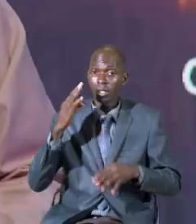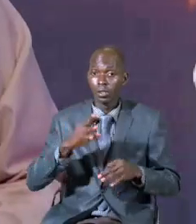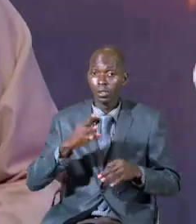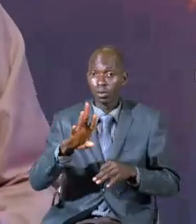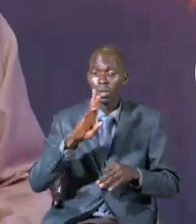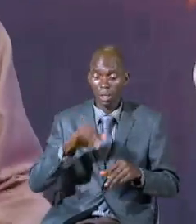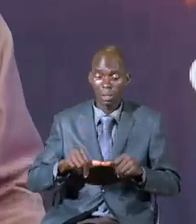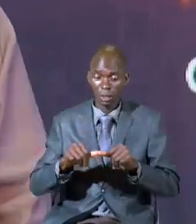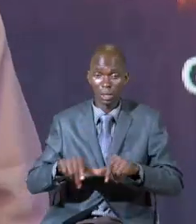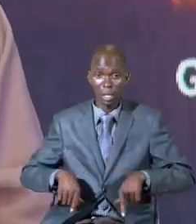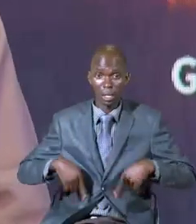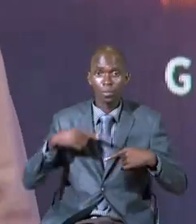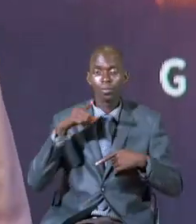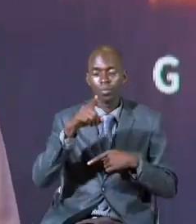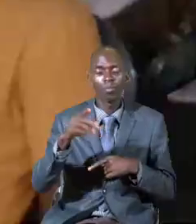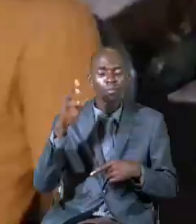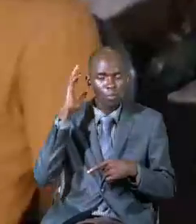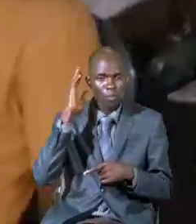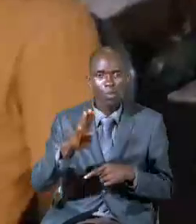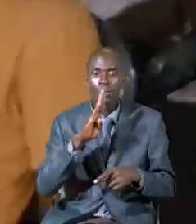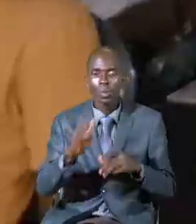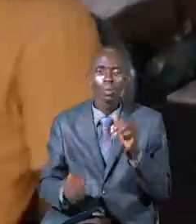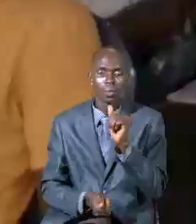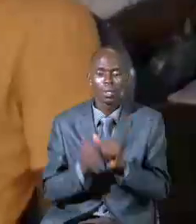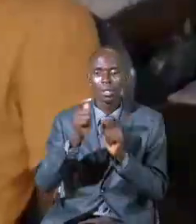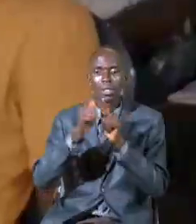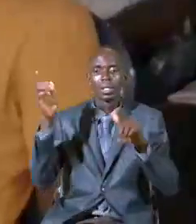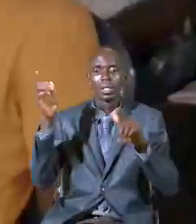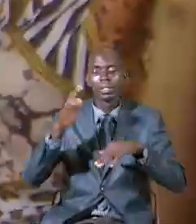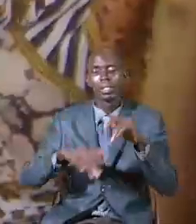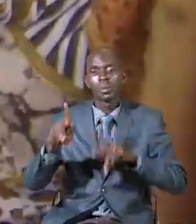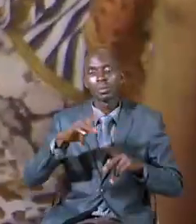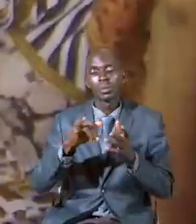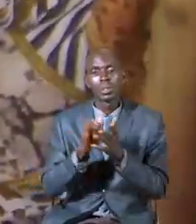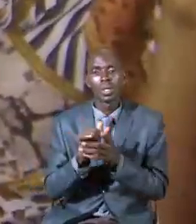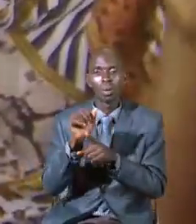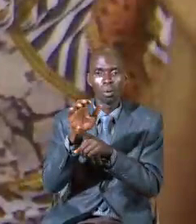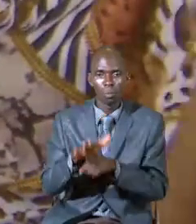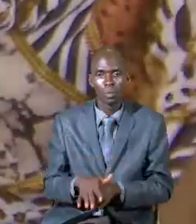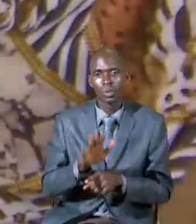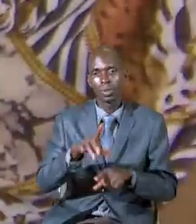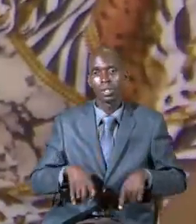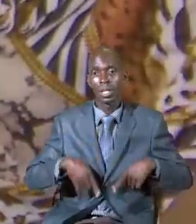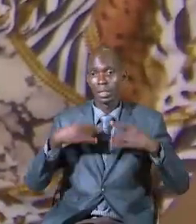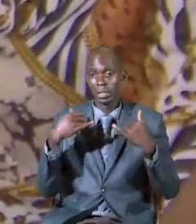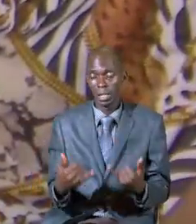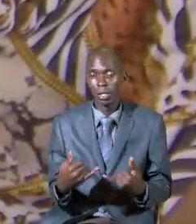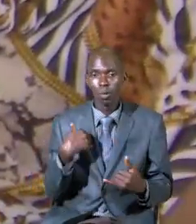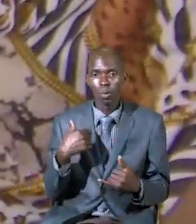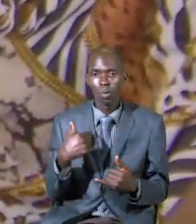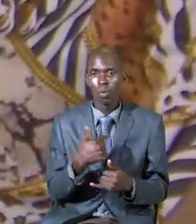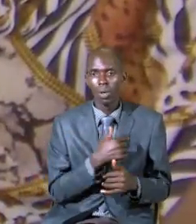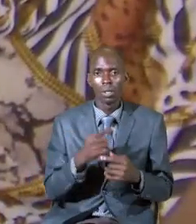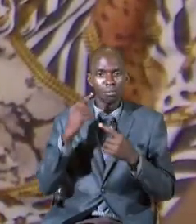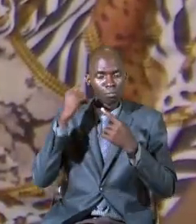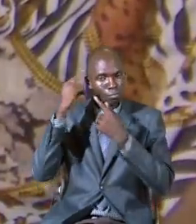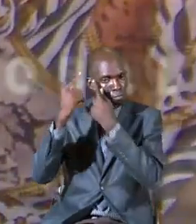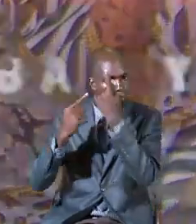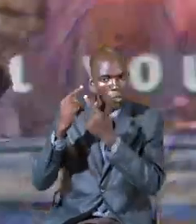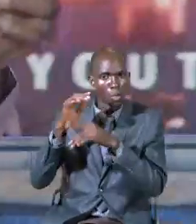that have kind of oppressed your life in Jesus' name. So now, we meditate on the word of God.